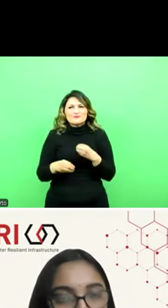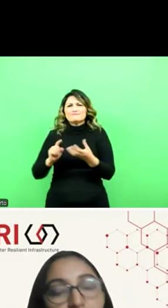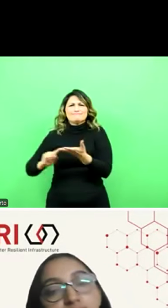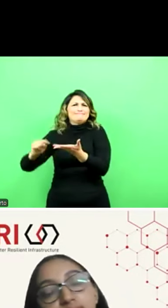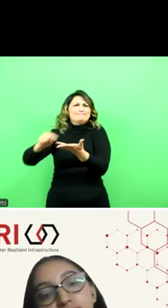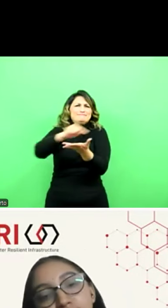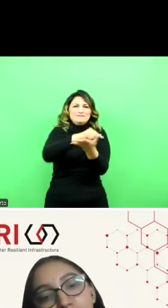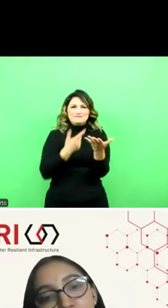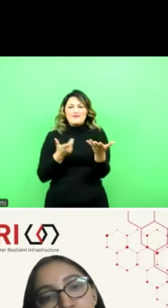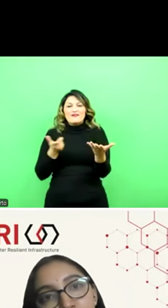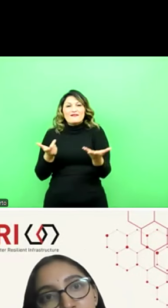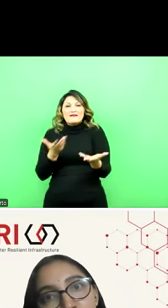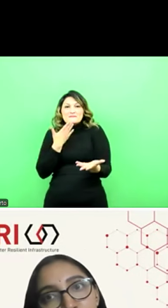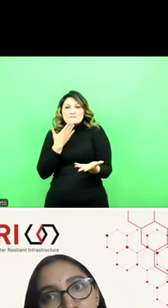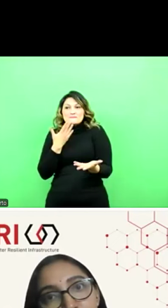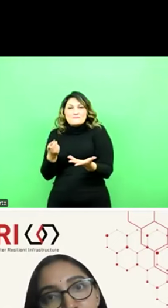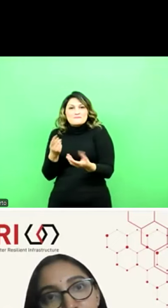Next slide, sir.